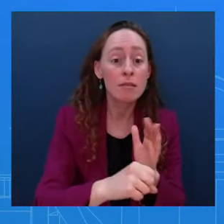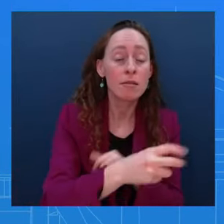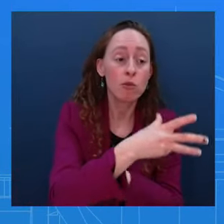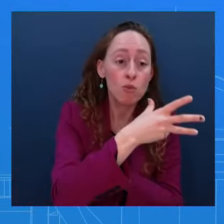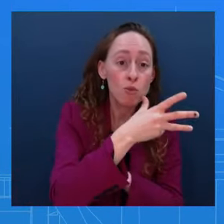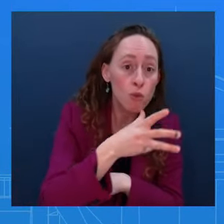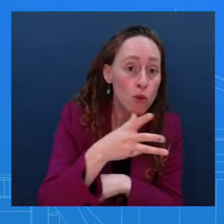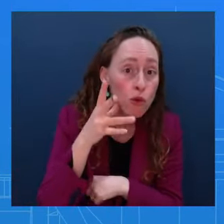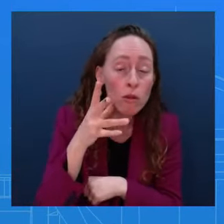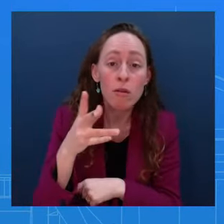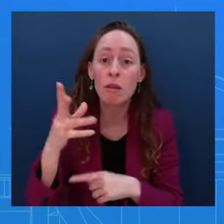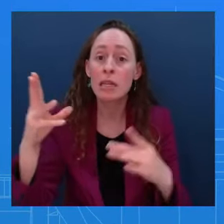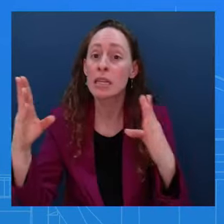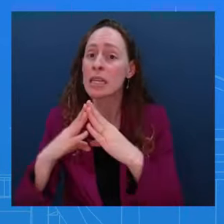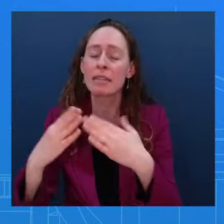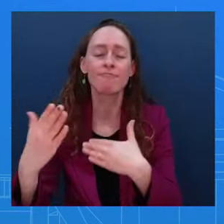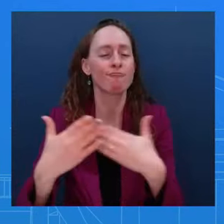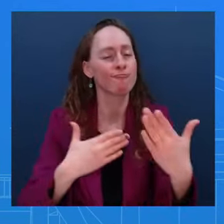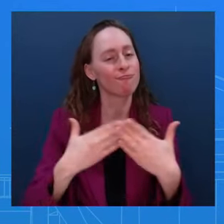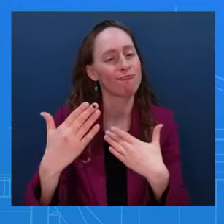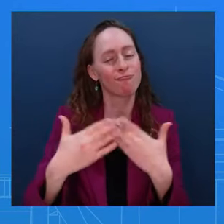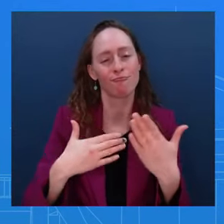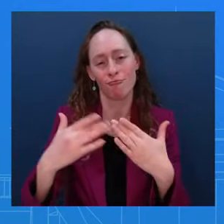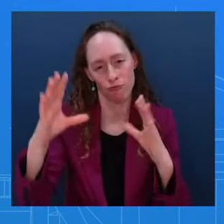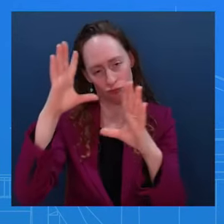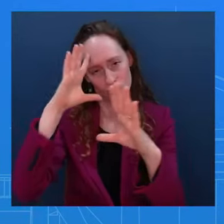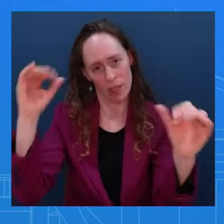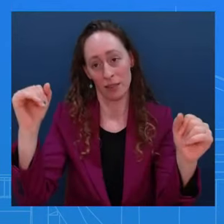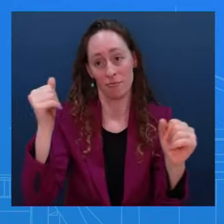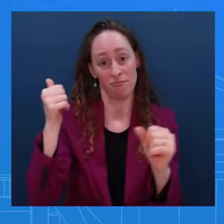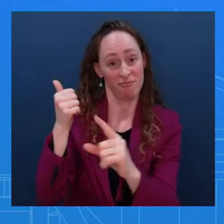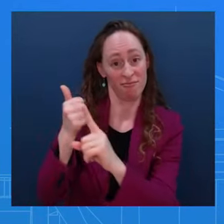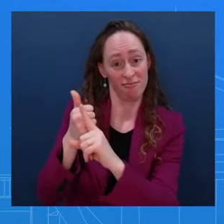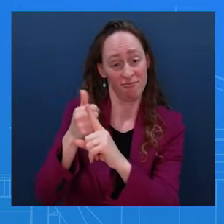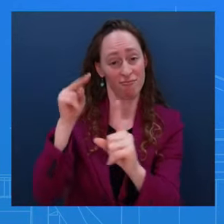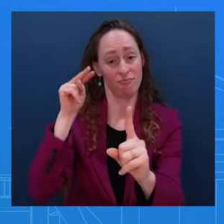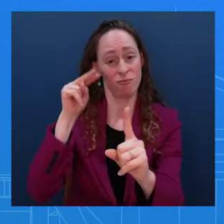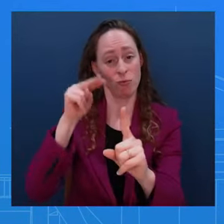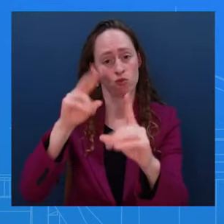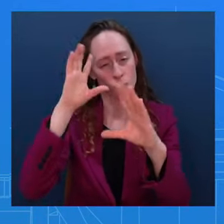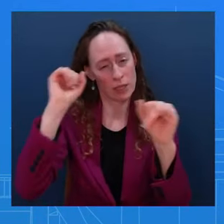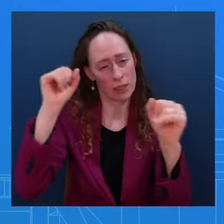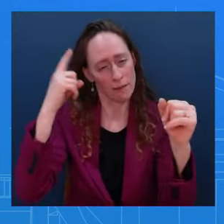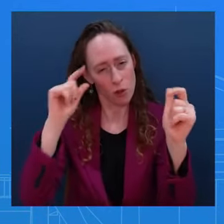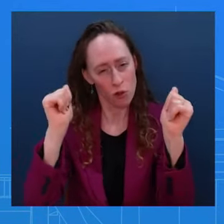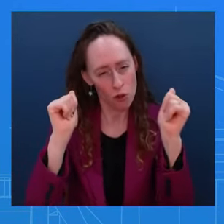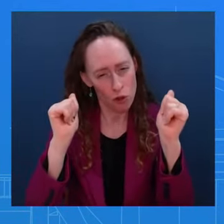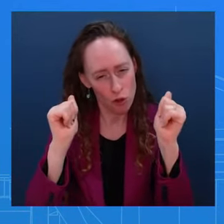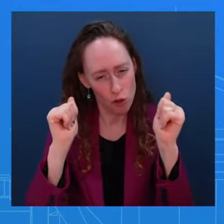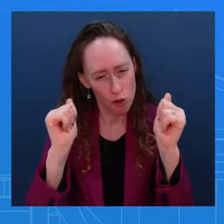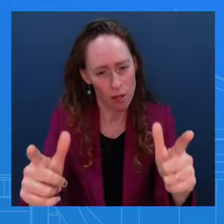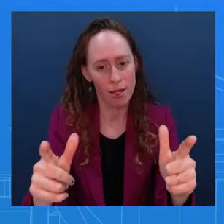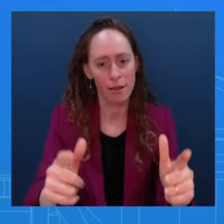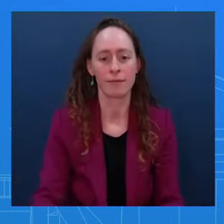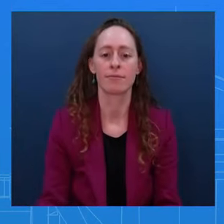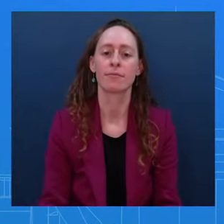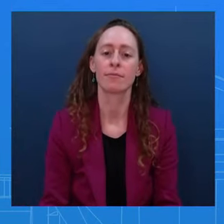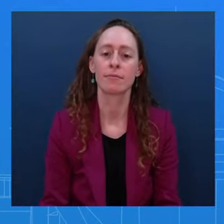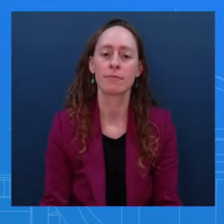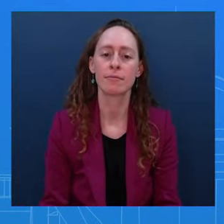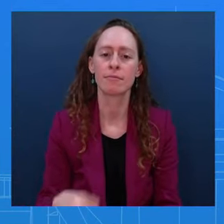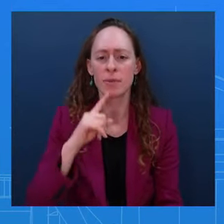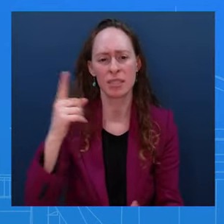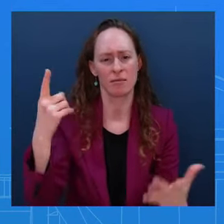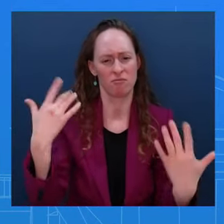is a president for all, especially when they're dealing with this this awful event that